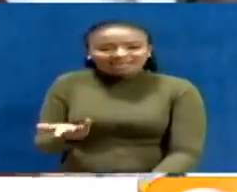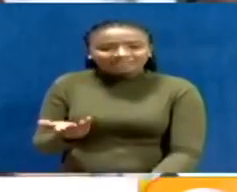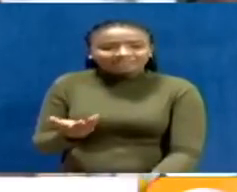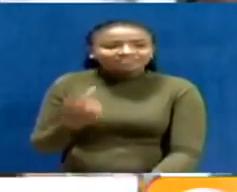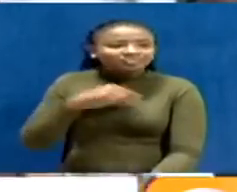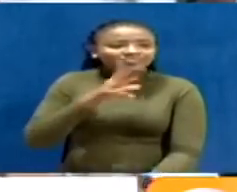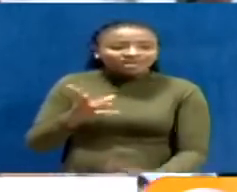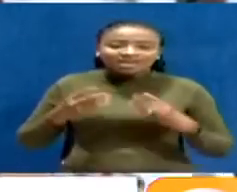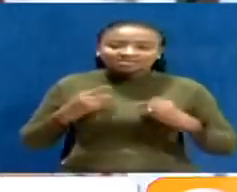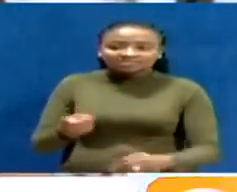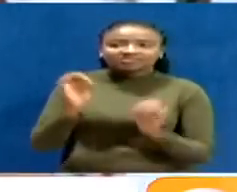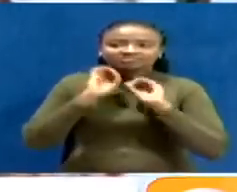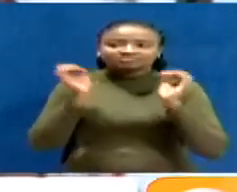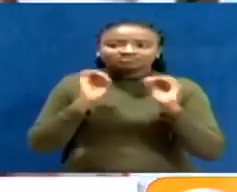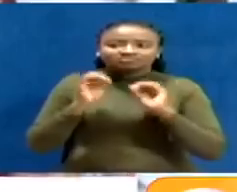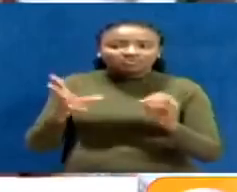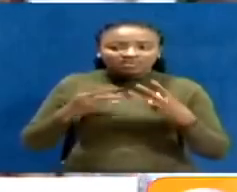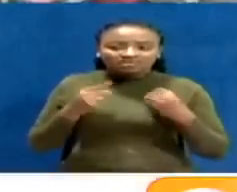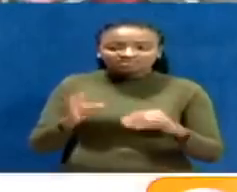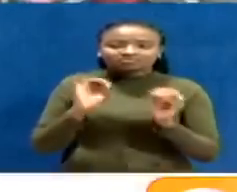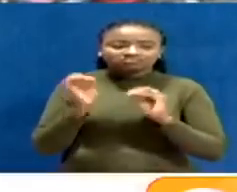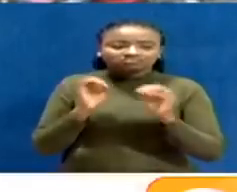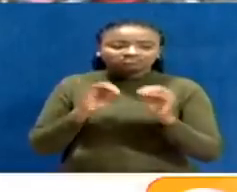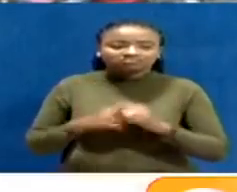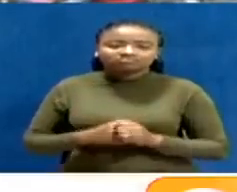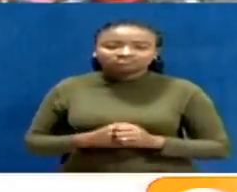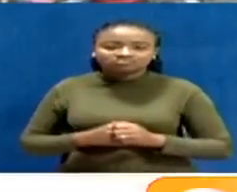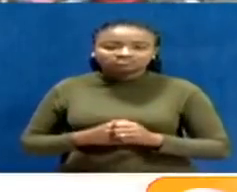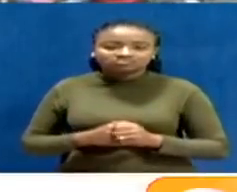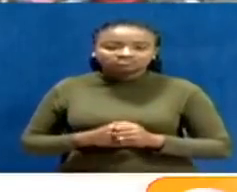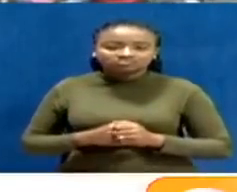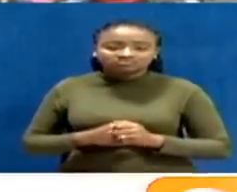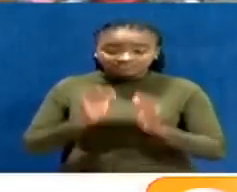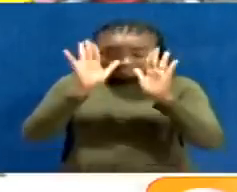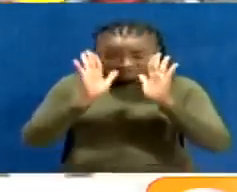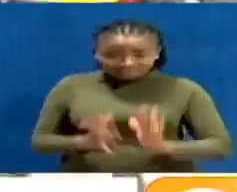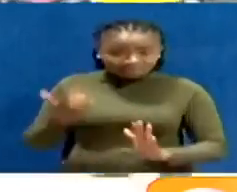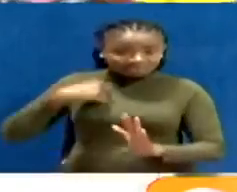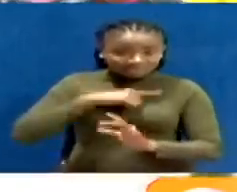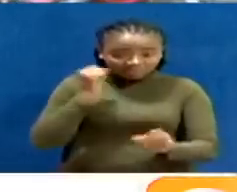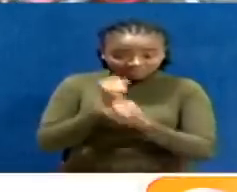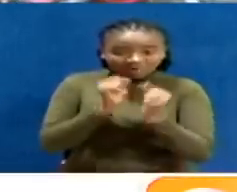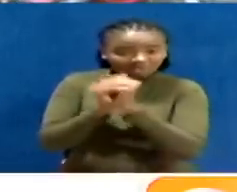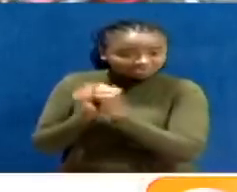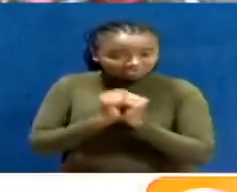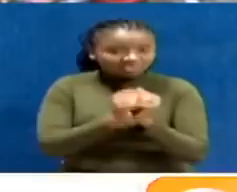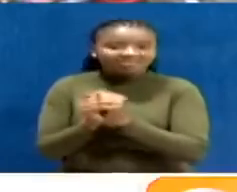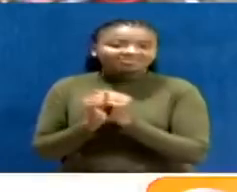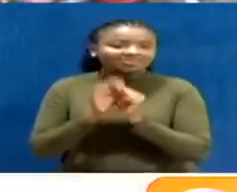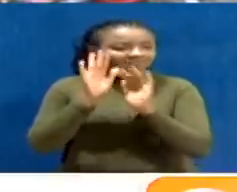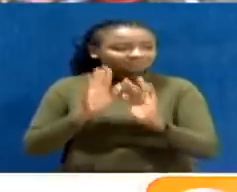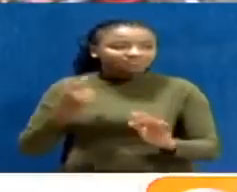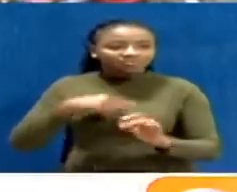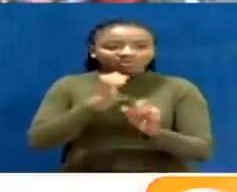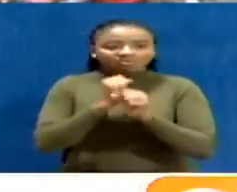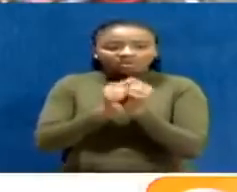shall not agree that. Hatutakubaliana na hiyo. Inatupasa tuwe tunashikana, tuwe kitu kimoja.